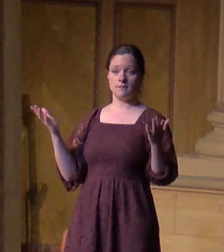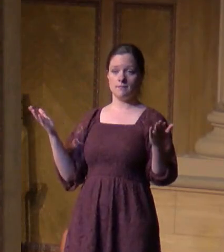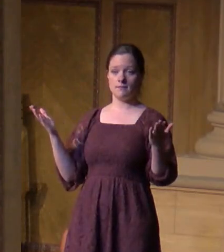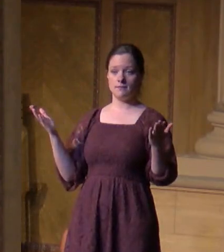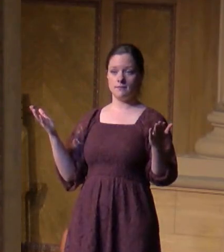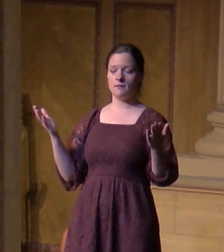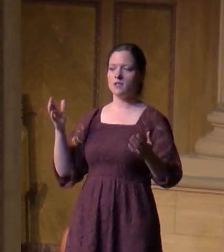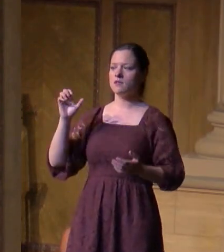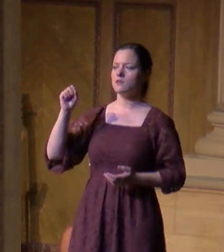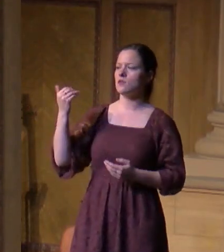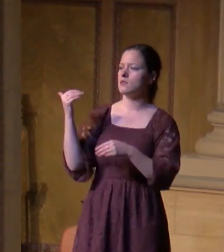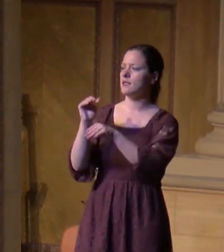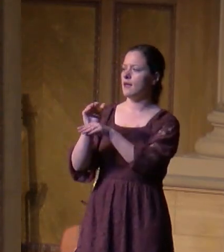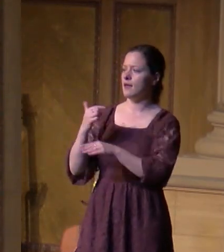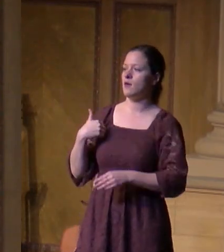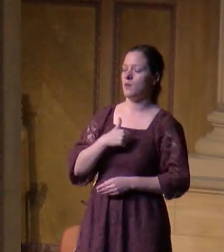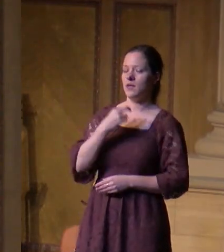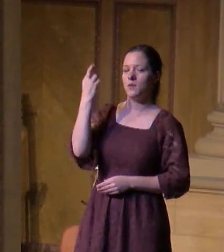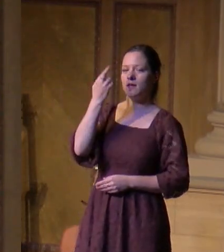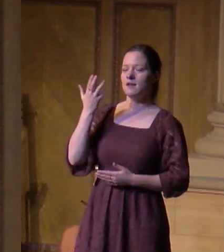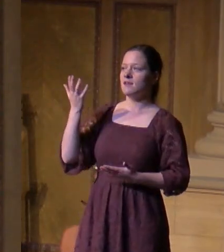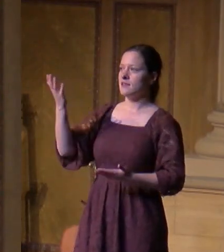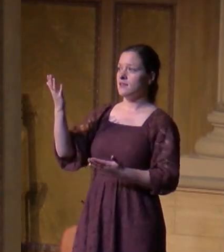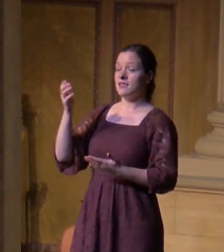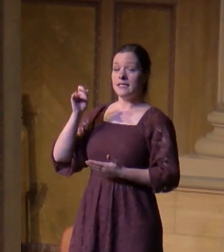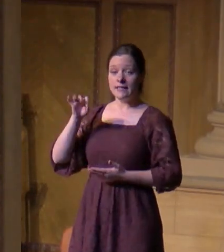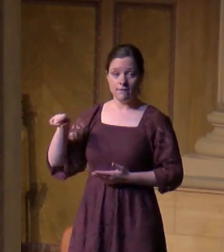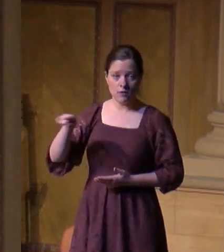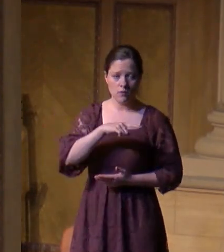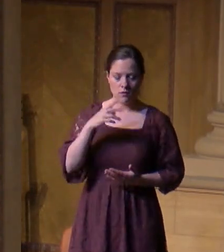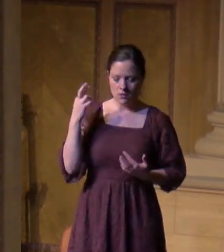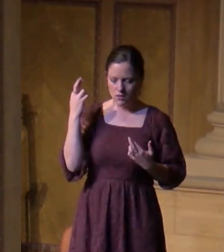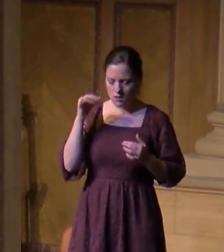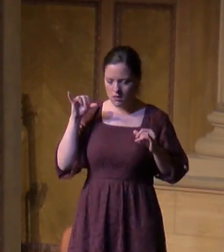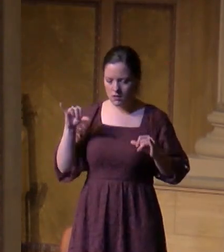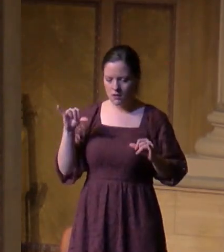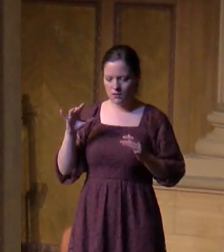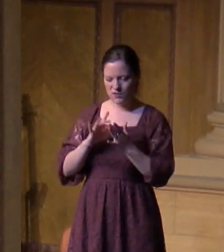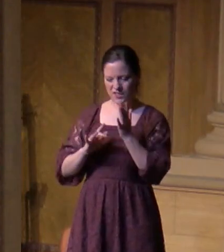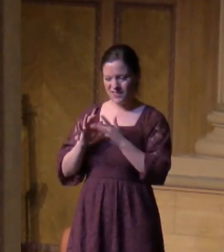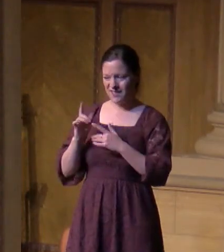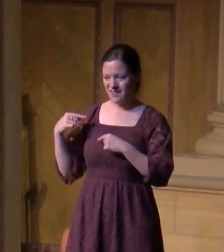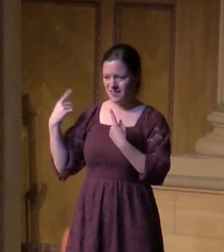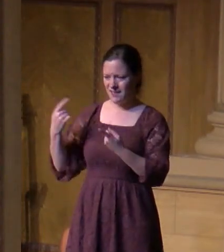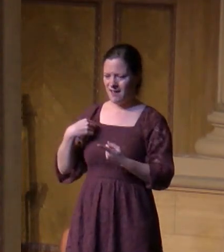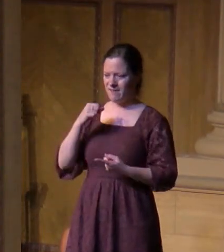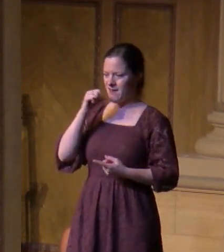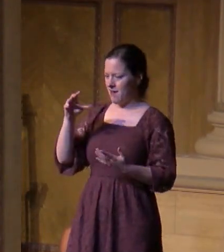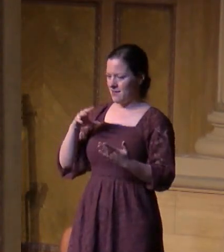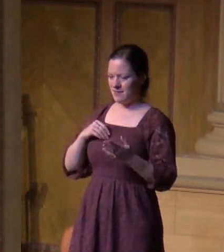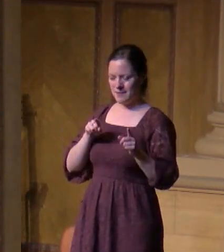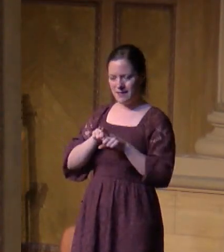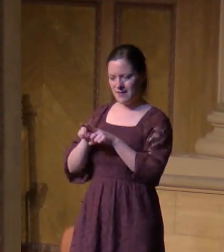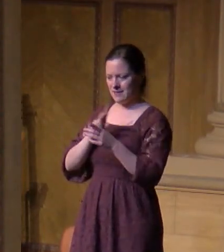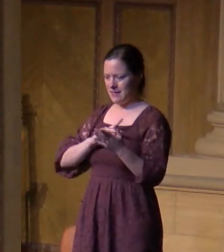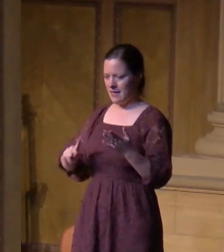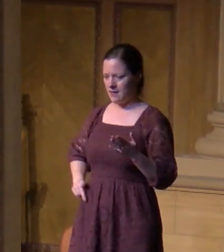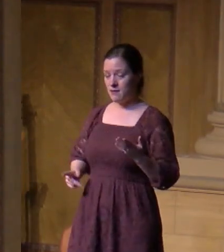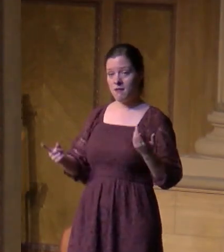and so if tonight you realize that Jesus has not been your king if tonight you're saying I don't know him coming to him is simple